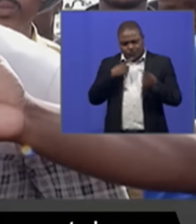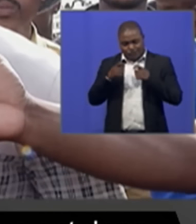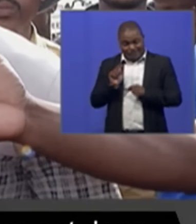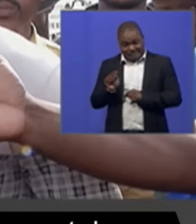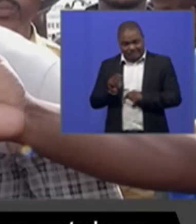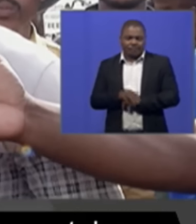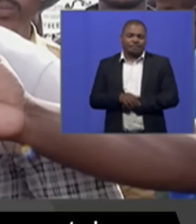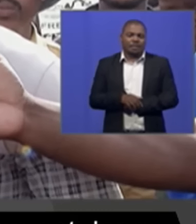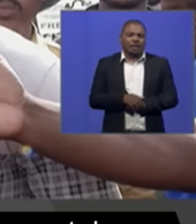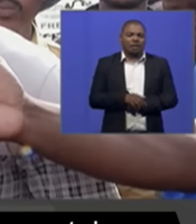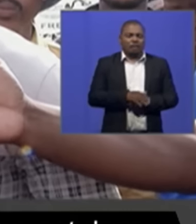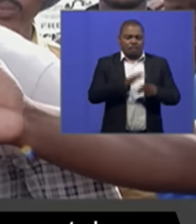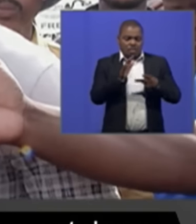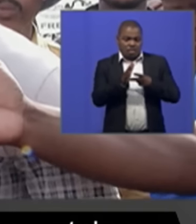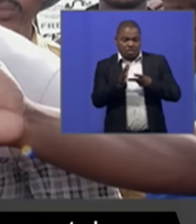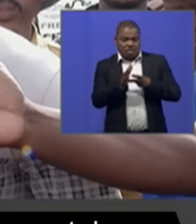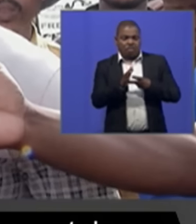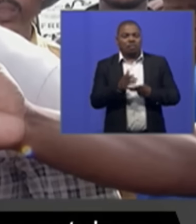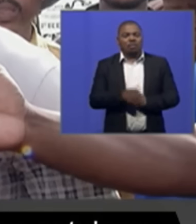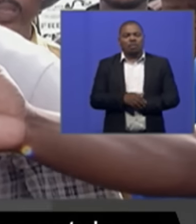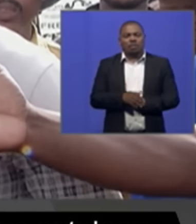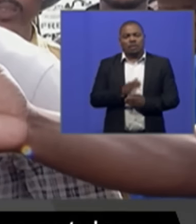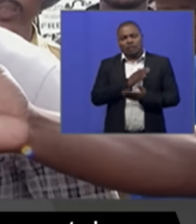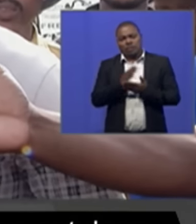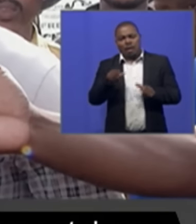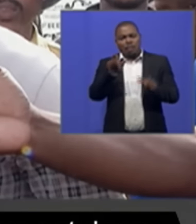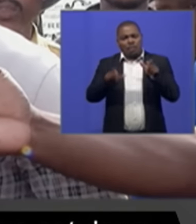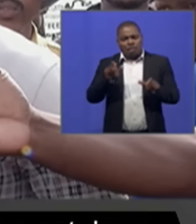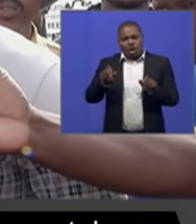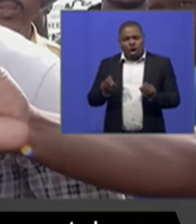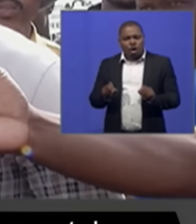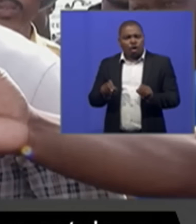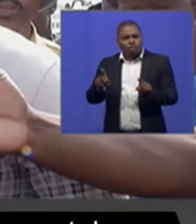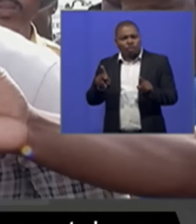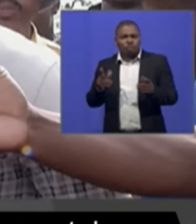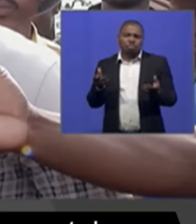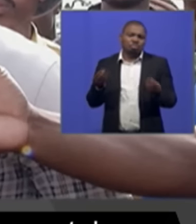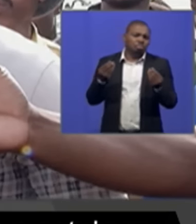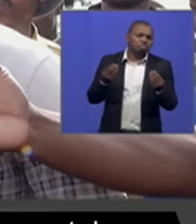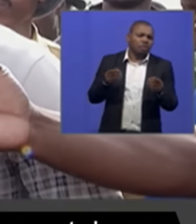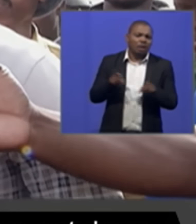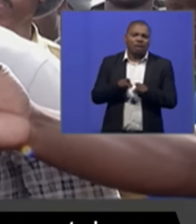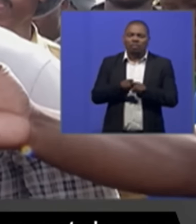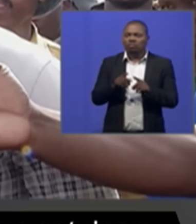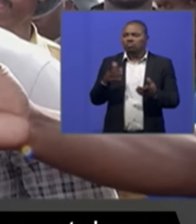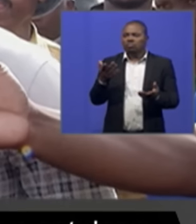tseo. Gape go na le issue ya gore go na le batho ba e leng gore ba kry-a di-opportunities tsa